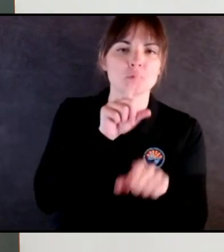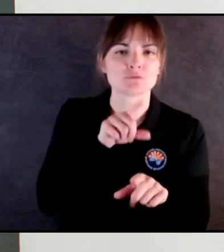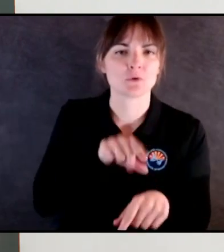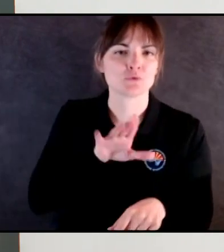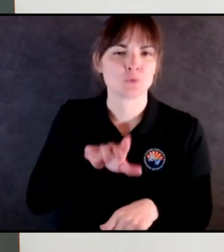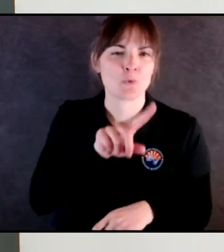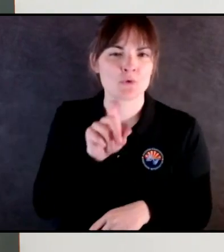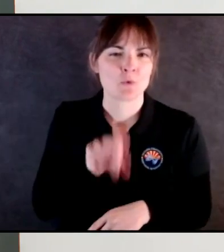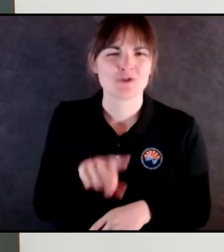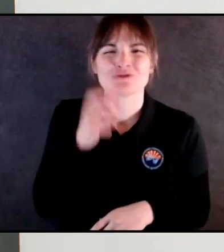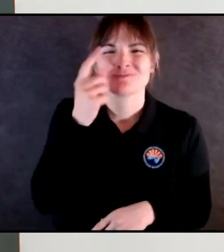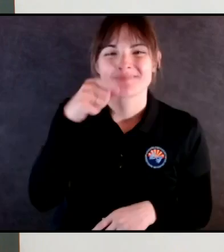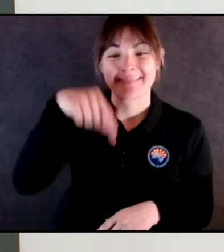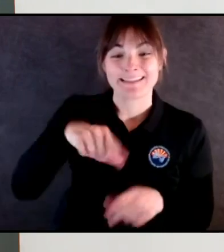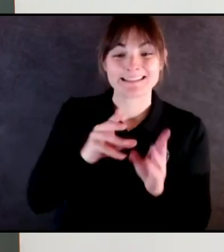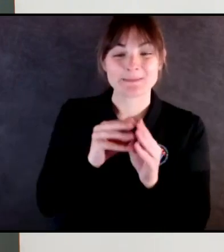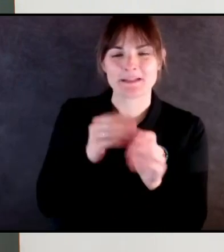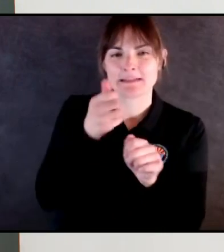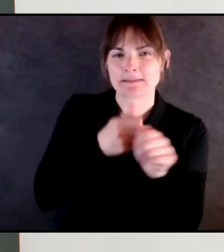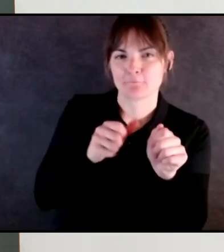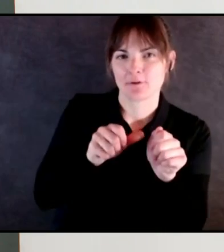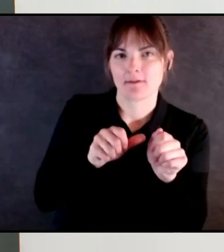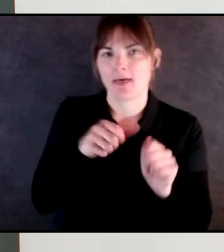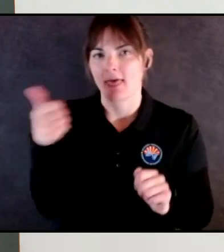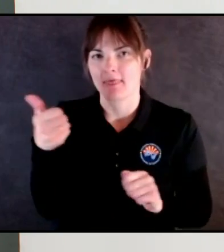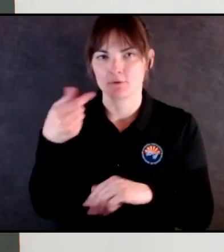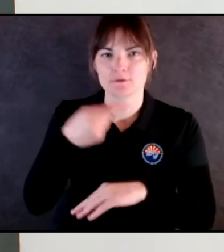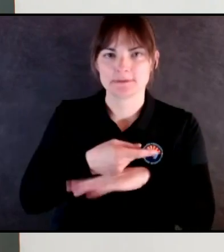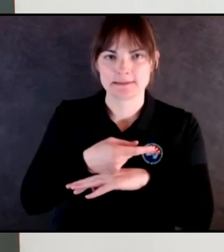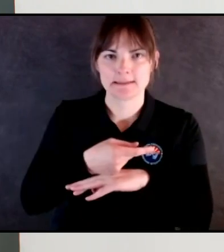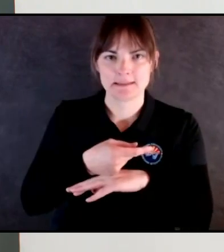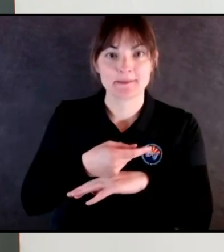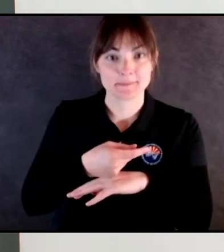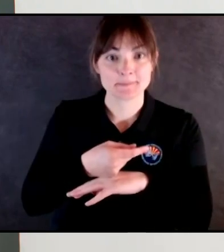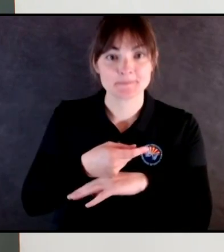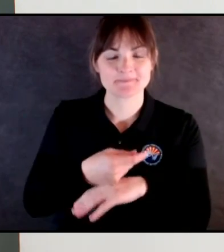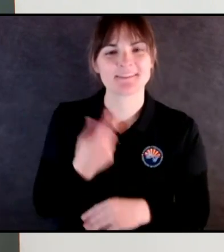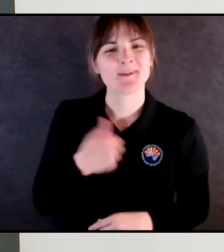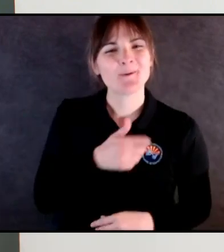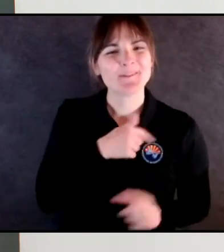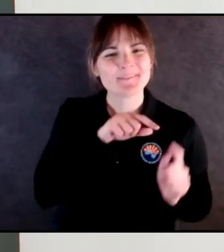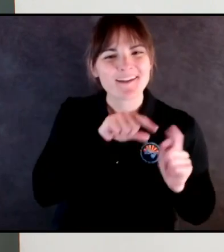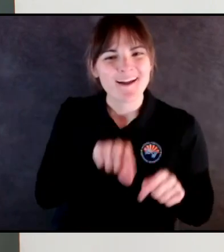look forward to working with you. We've been here before. We really enjoy the people